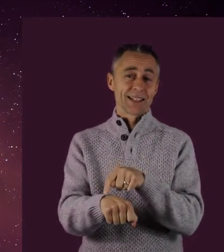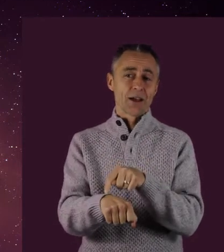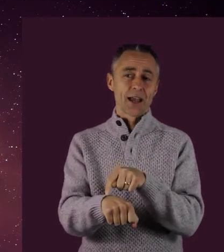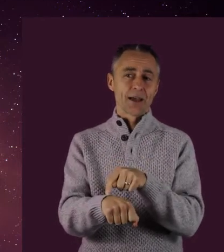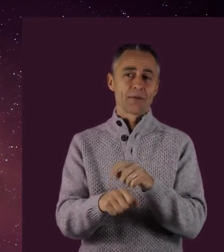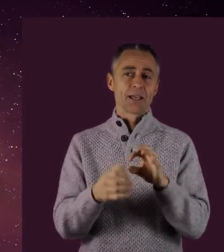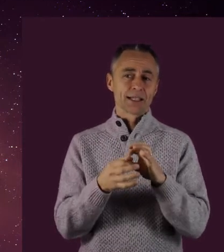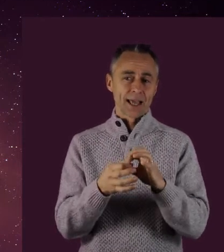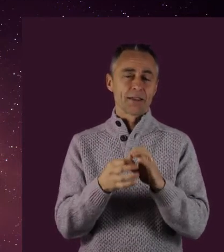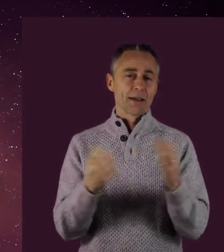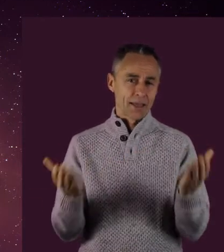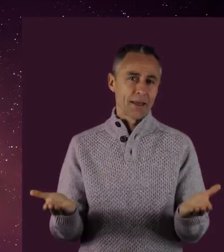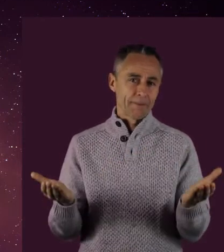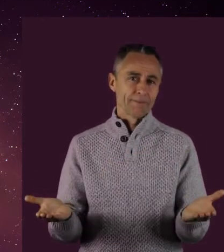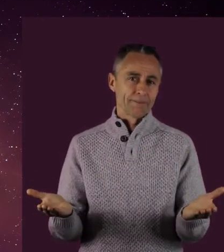Let me pray as we begin.